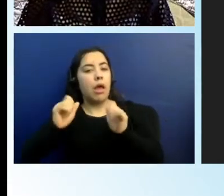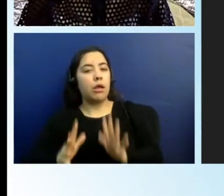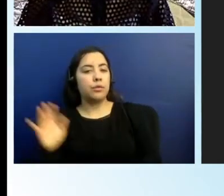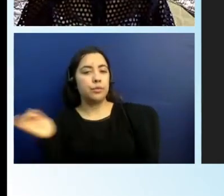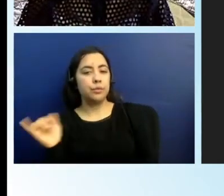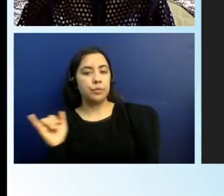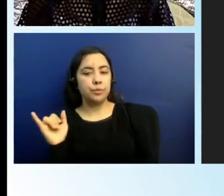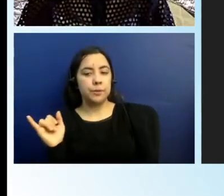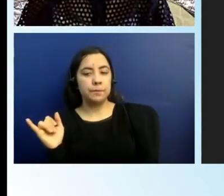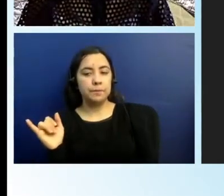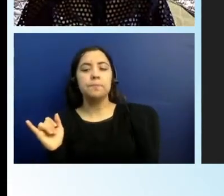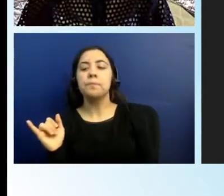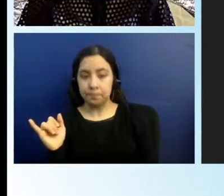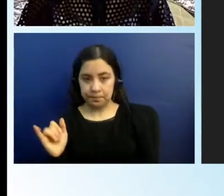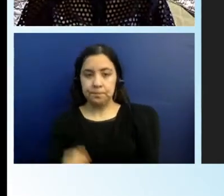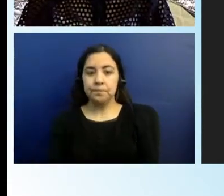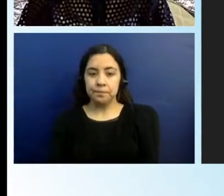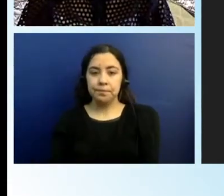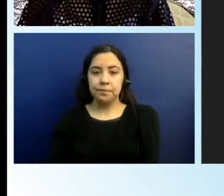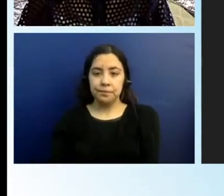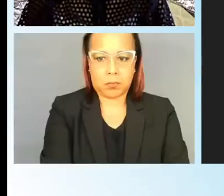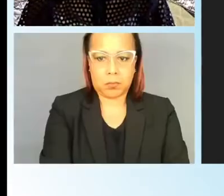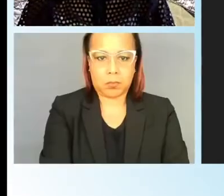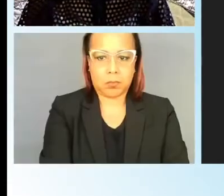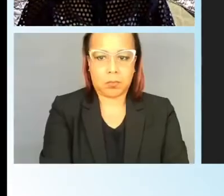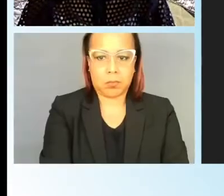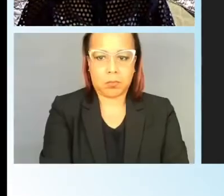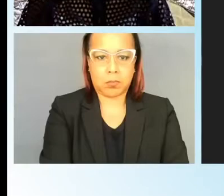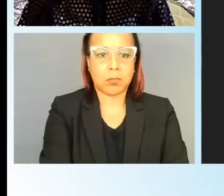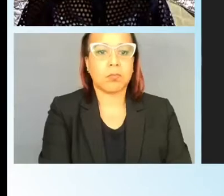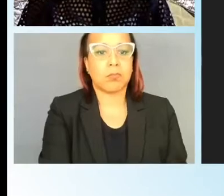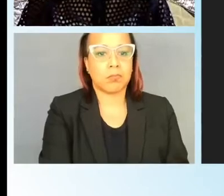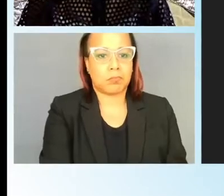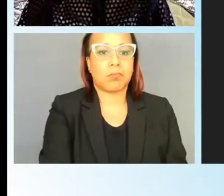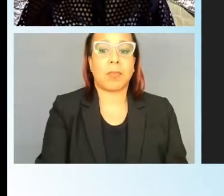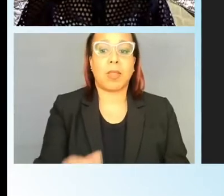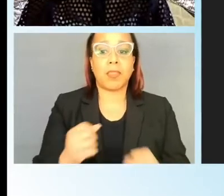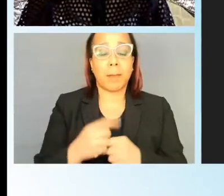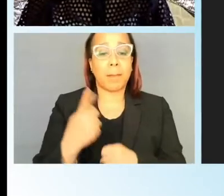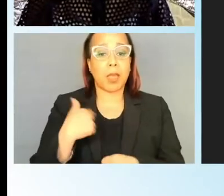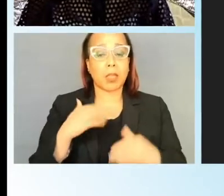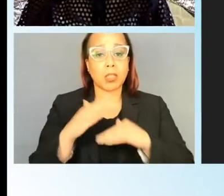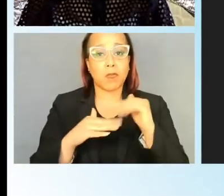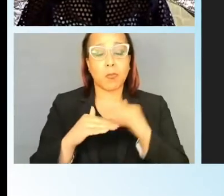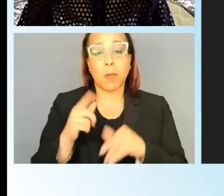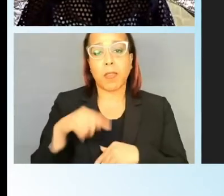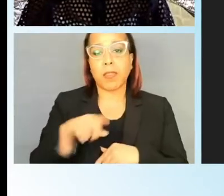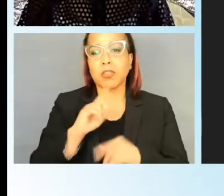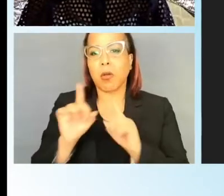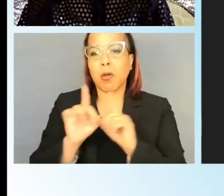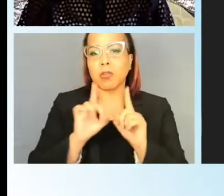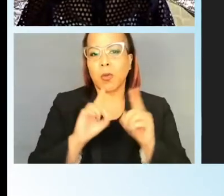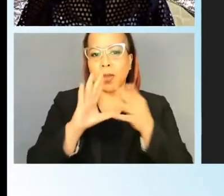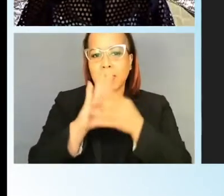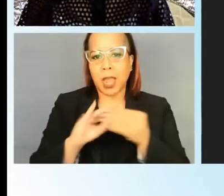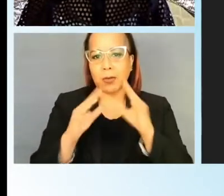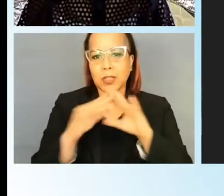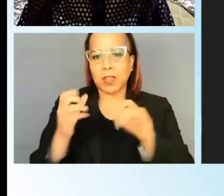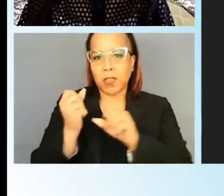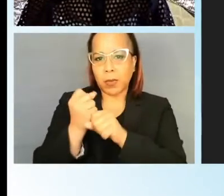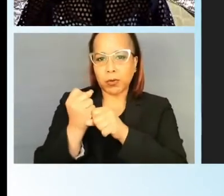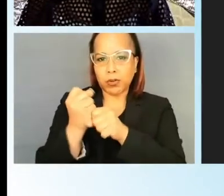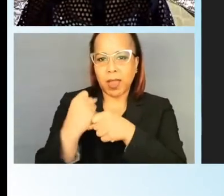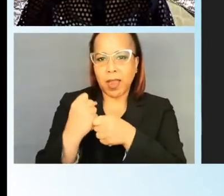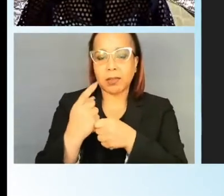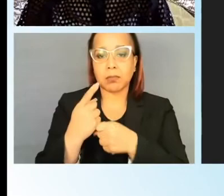And so how do we really reconcile that these are traditions that somehow make us comfortable, but that these are also narratives that were created in order